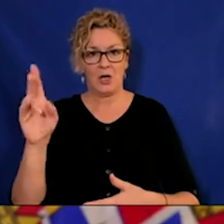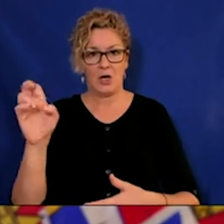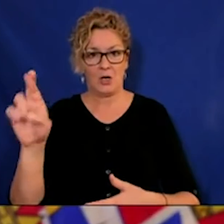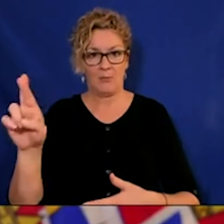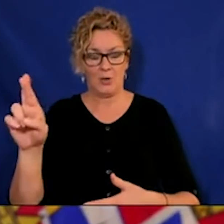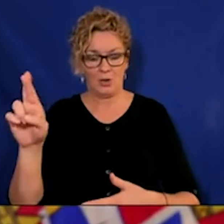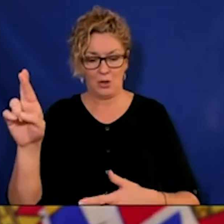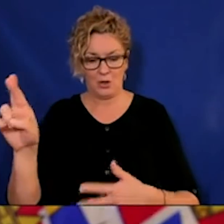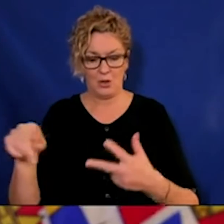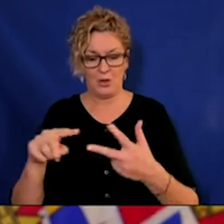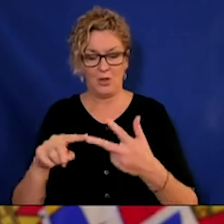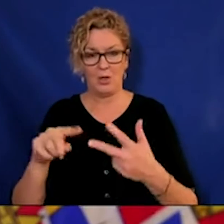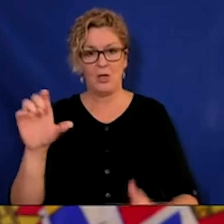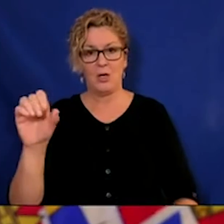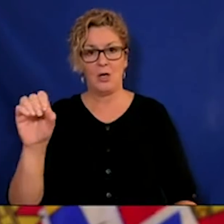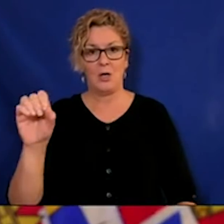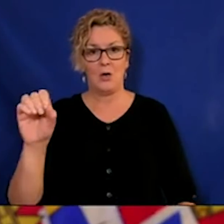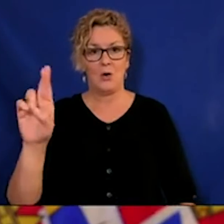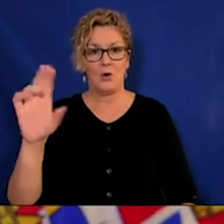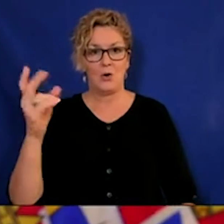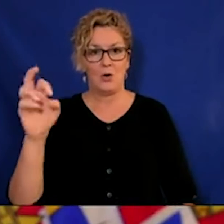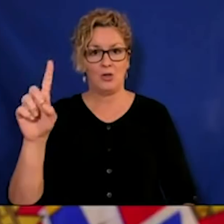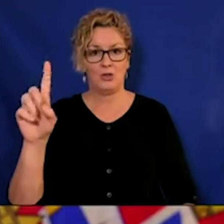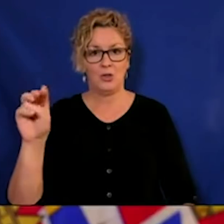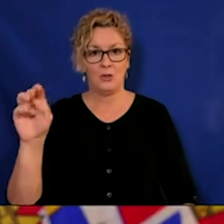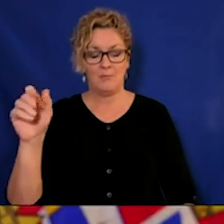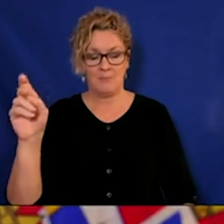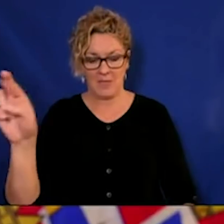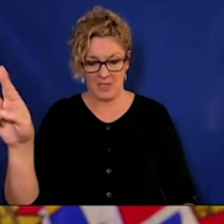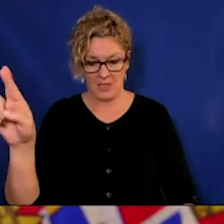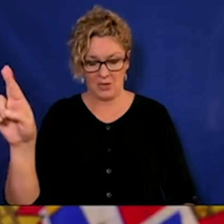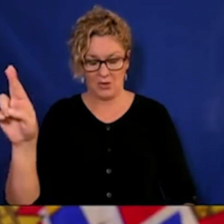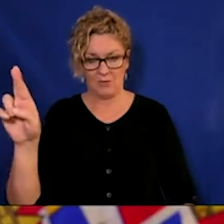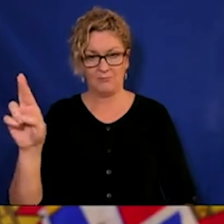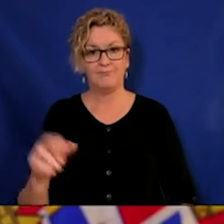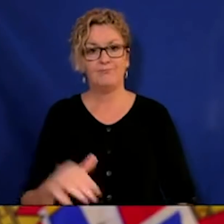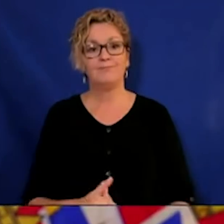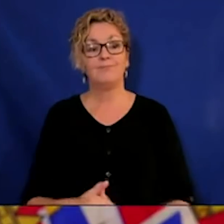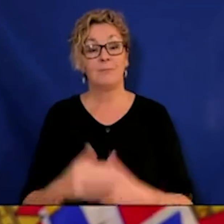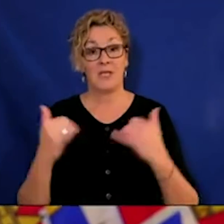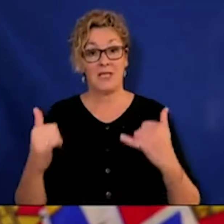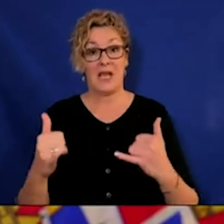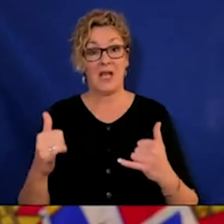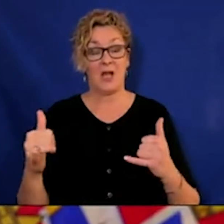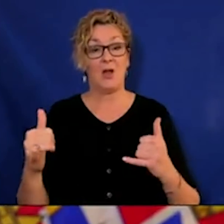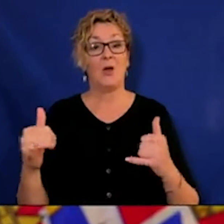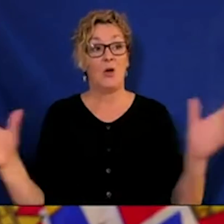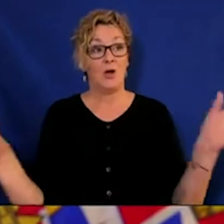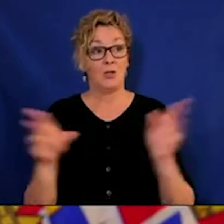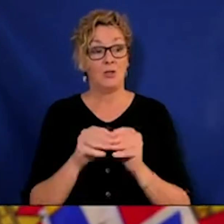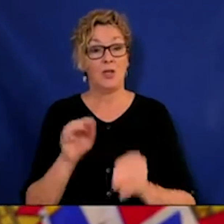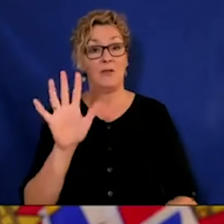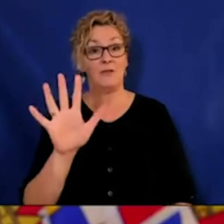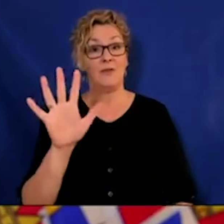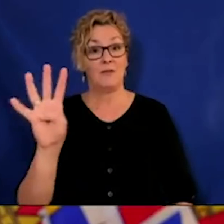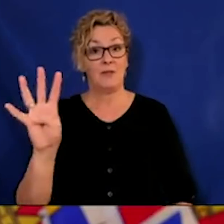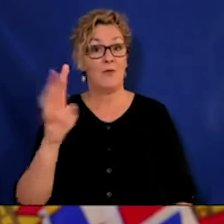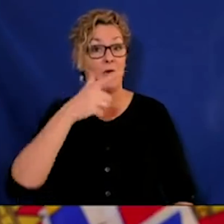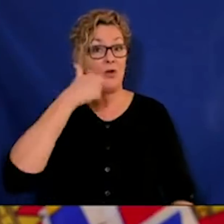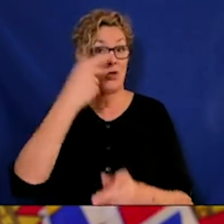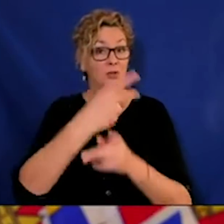living, and 7 in acute care, in that both hospitals have other units that are still